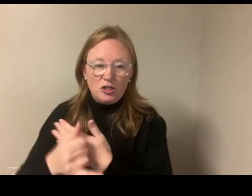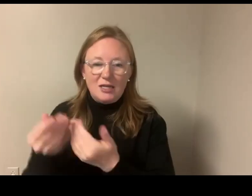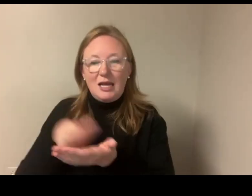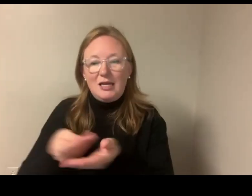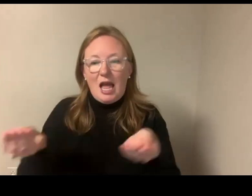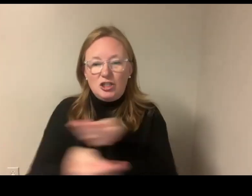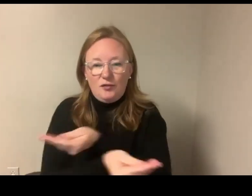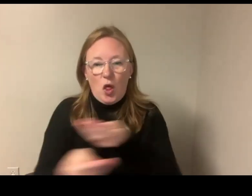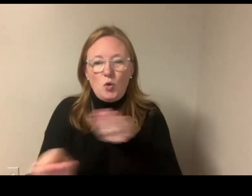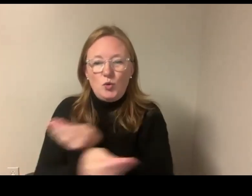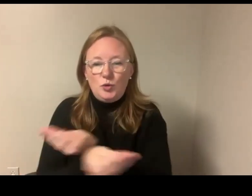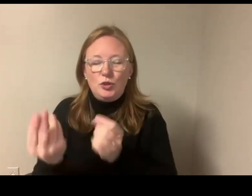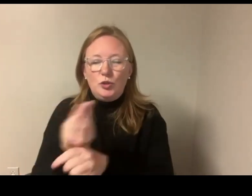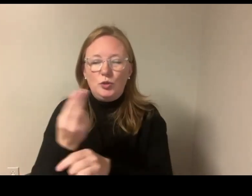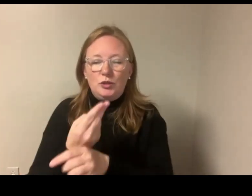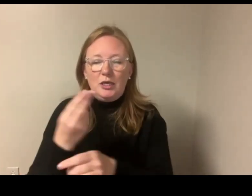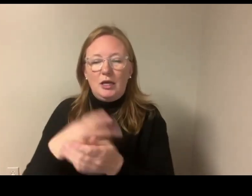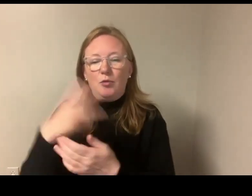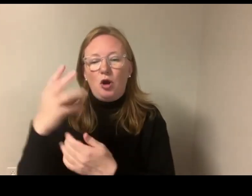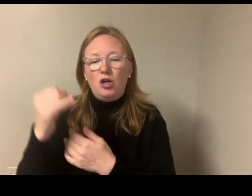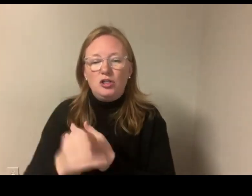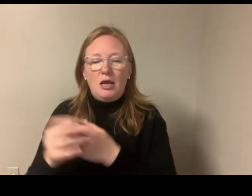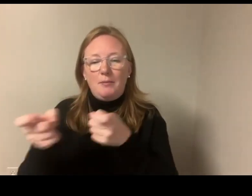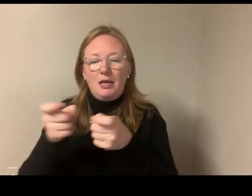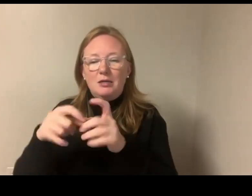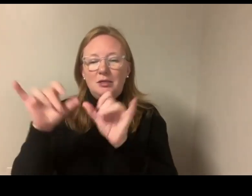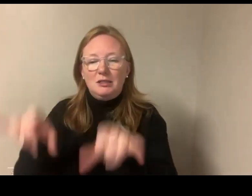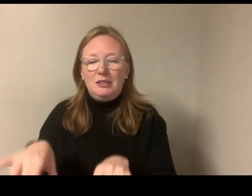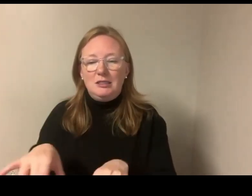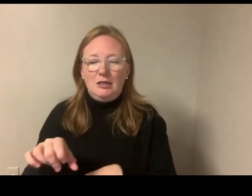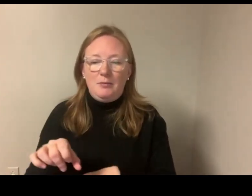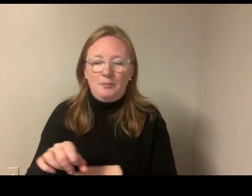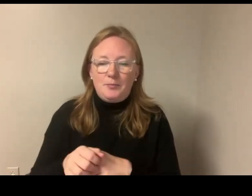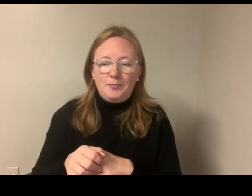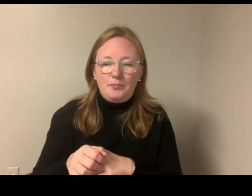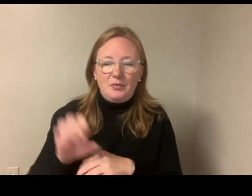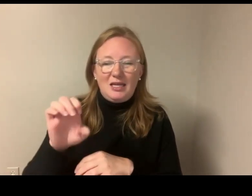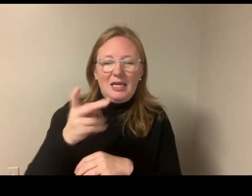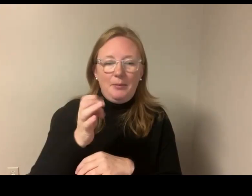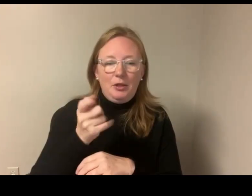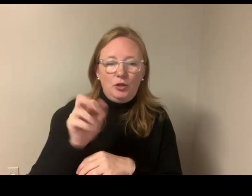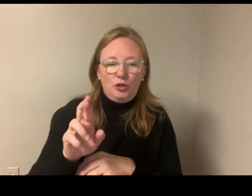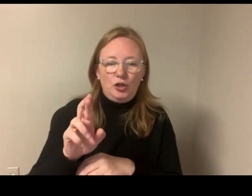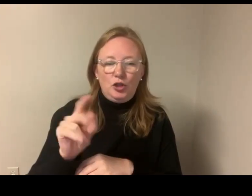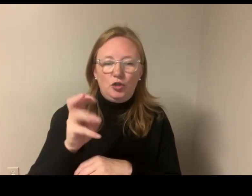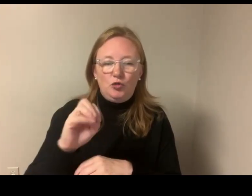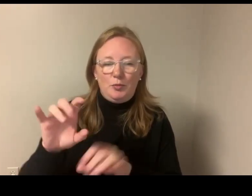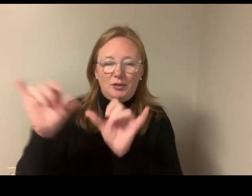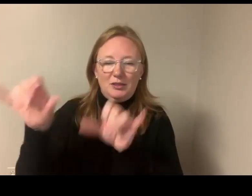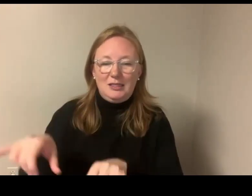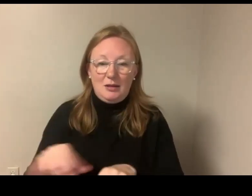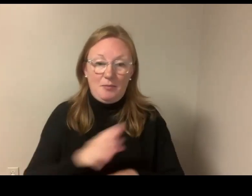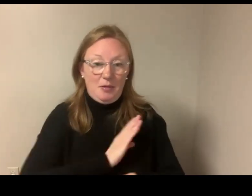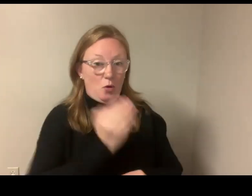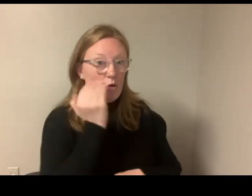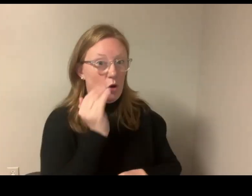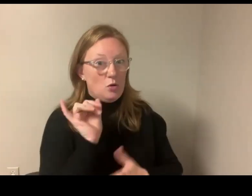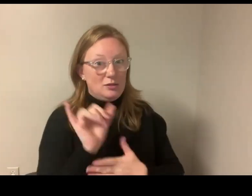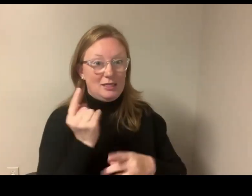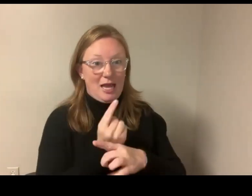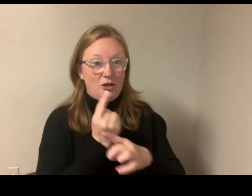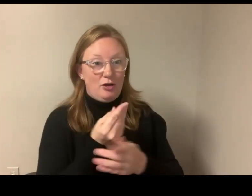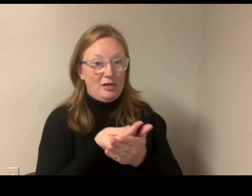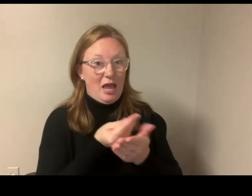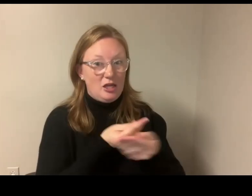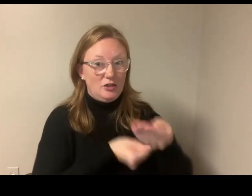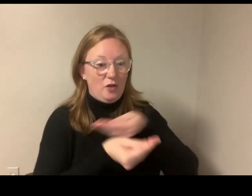flows using our project management system, the eBuilder Trimble system. The board knows how important it is to have those accurate cash flows,